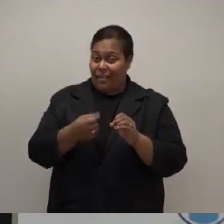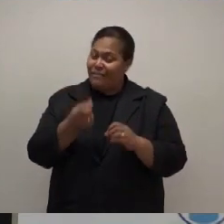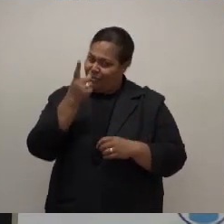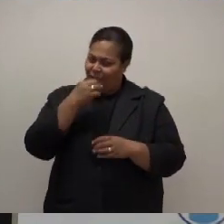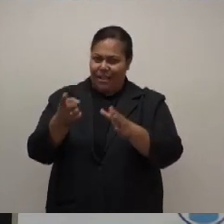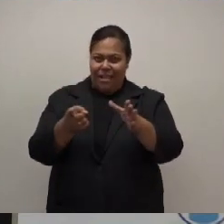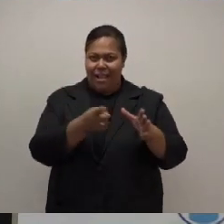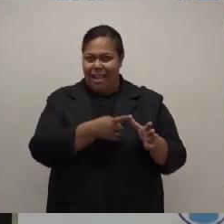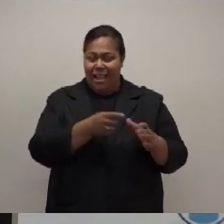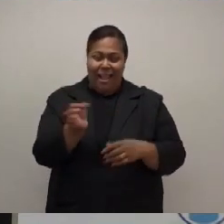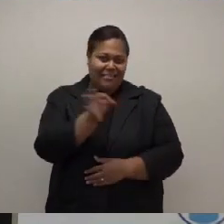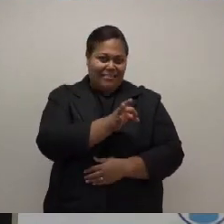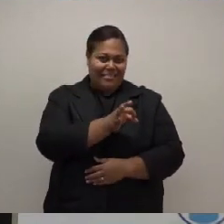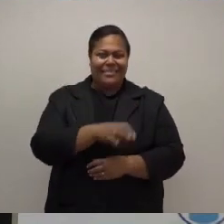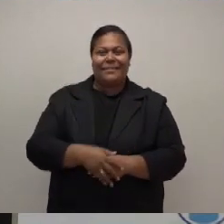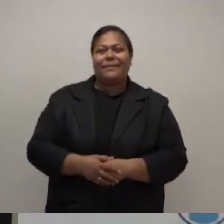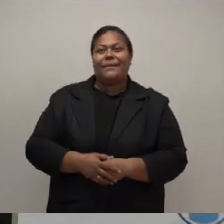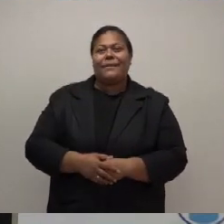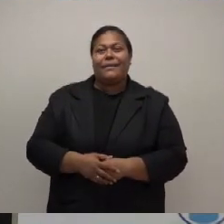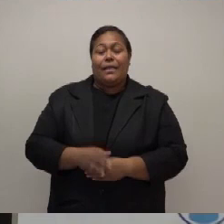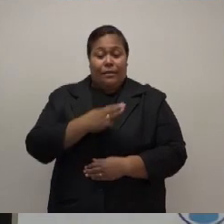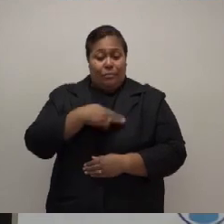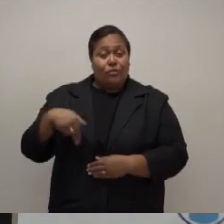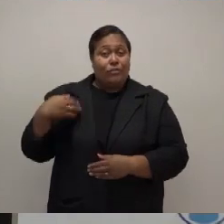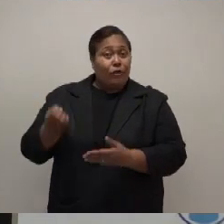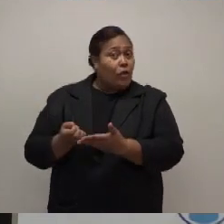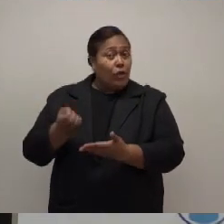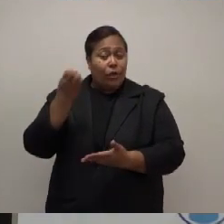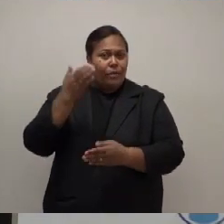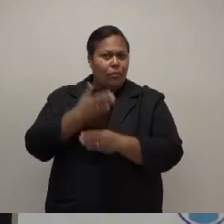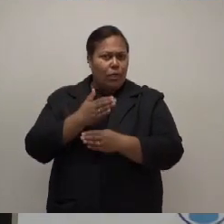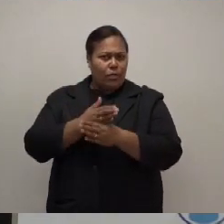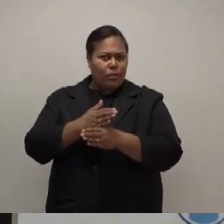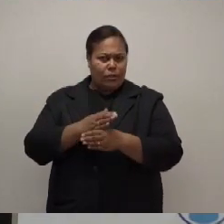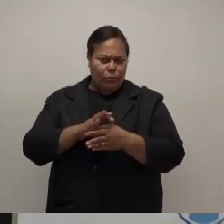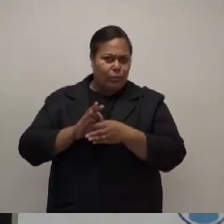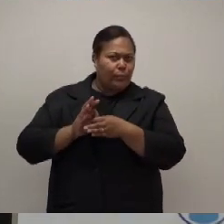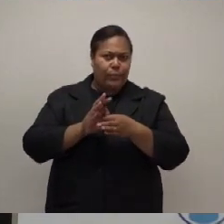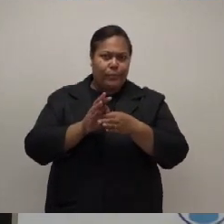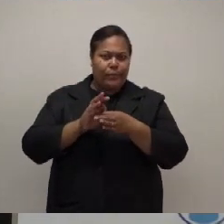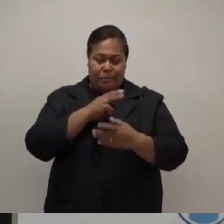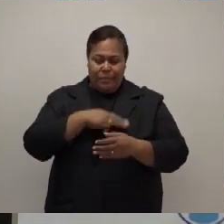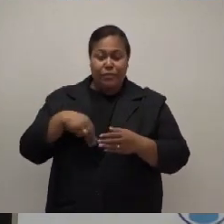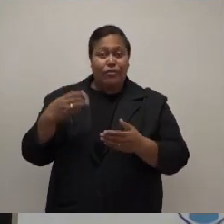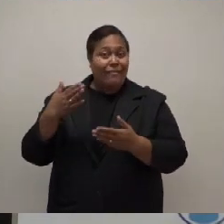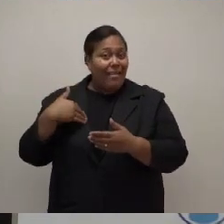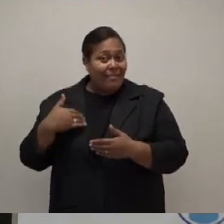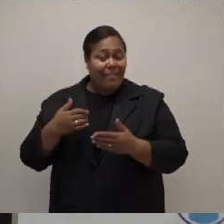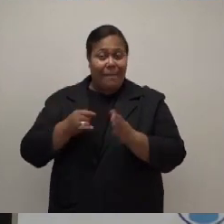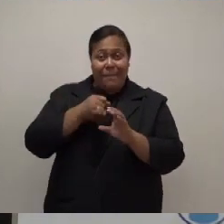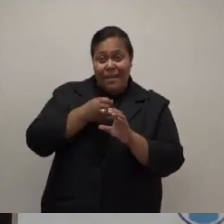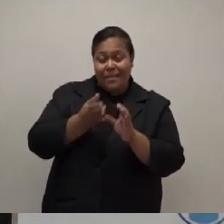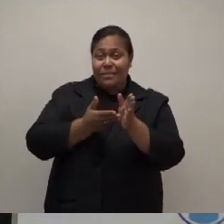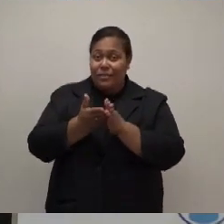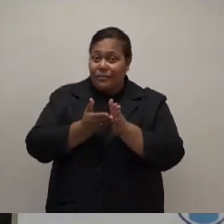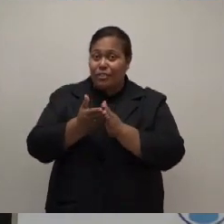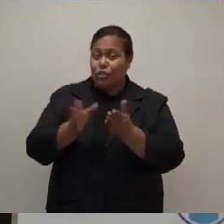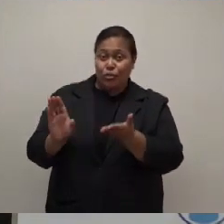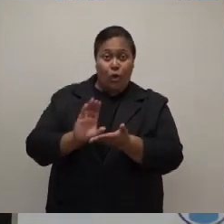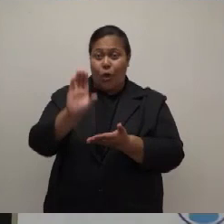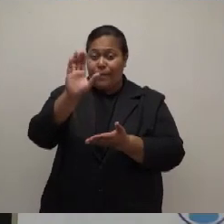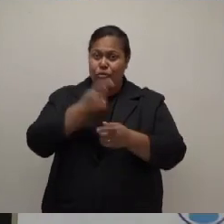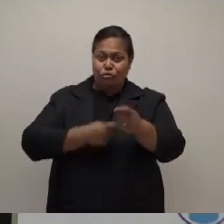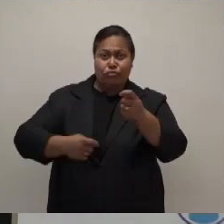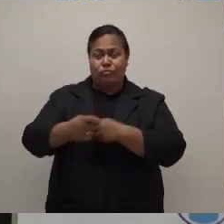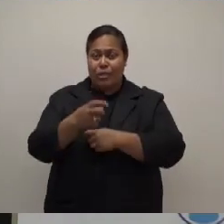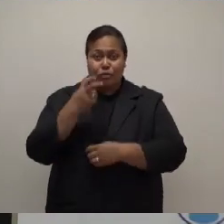Our Ministry of Economy has been working intimately with the Ministries of Health and Medical Services, Commerce, Trade,